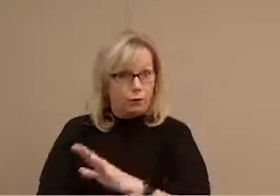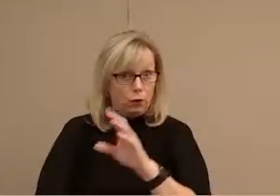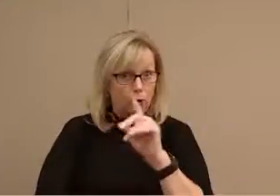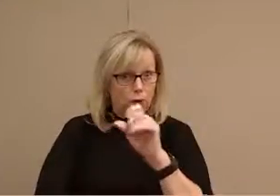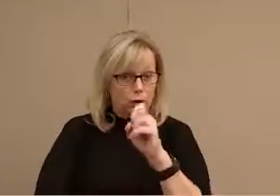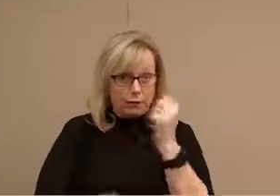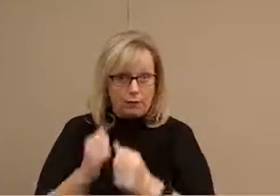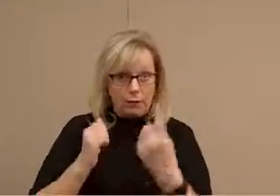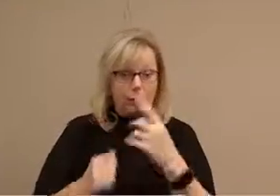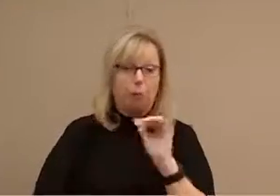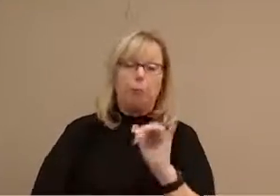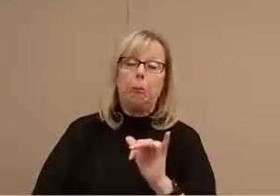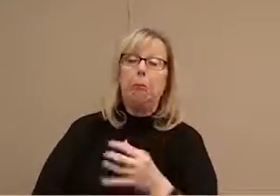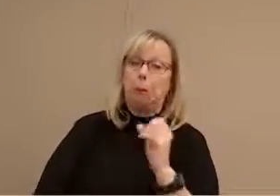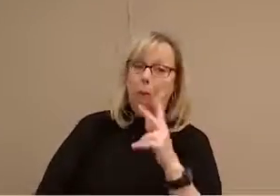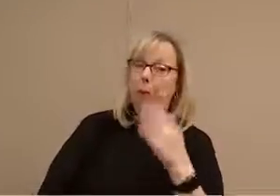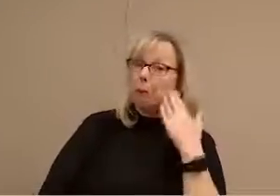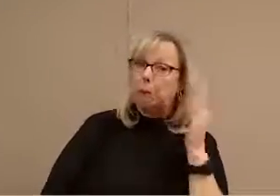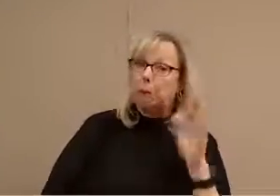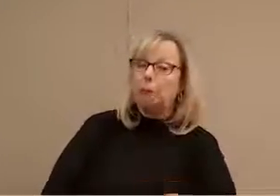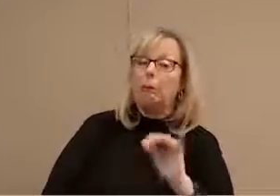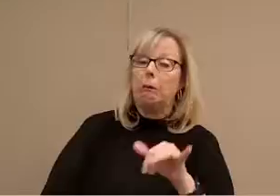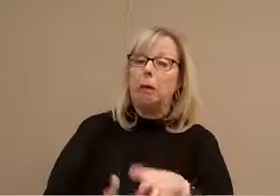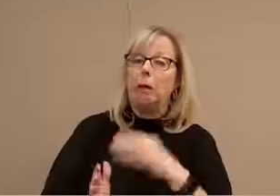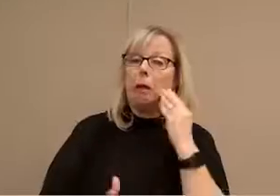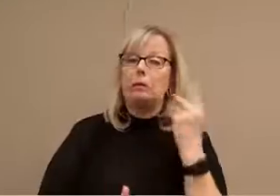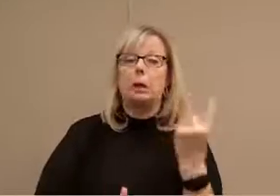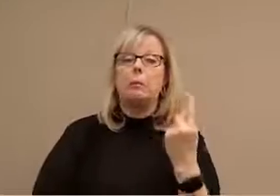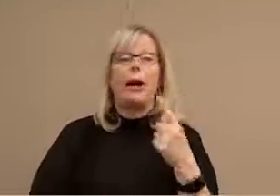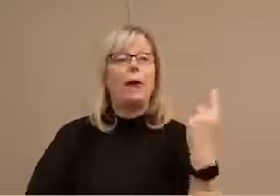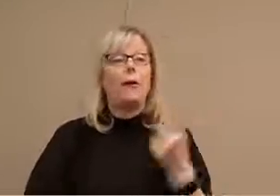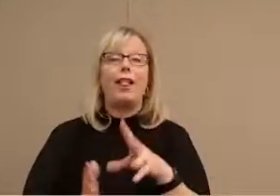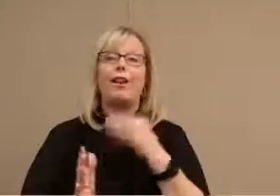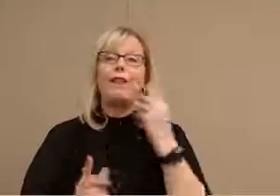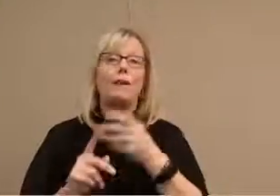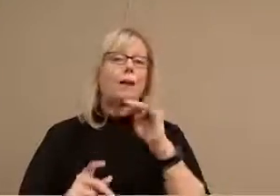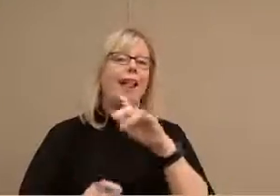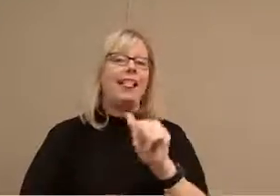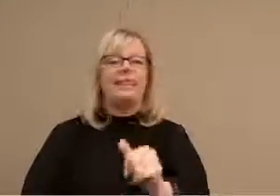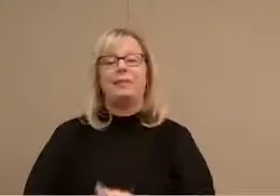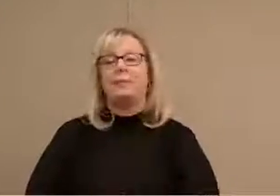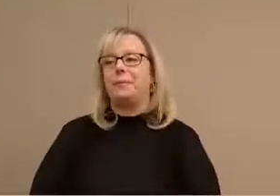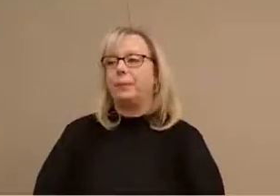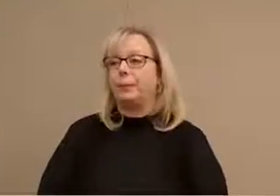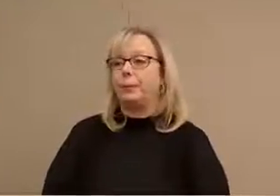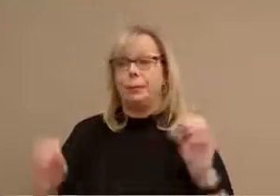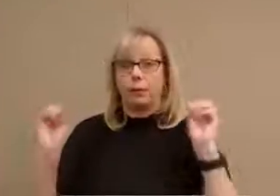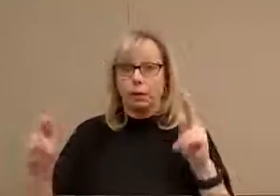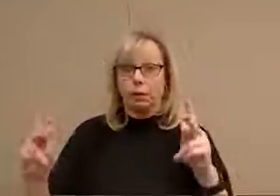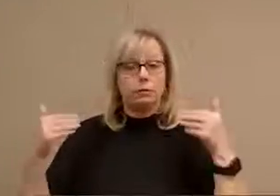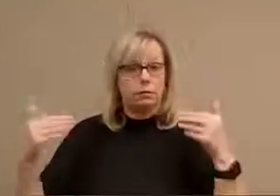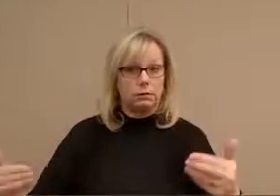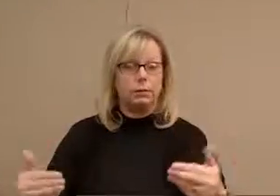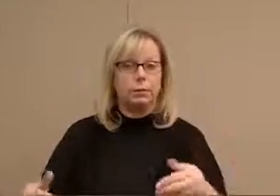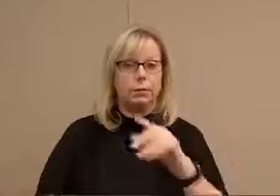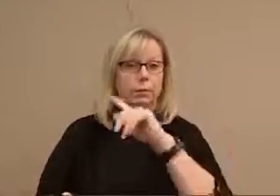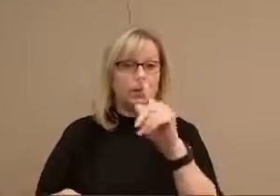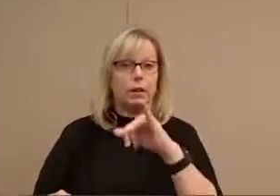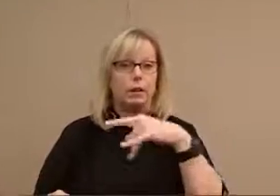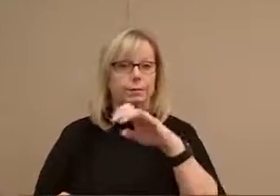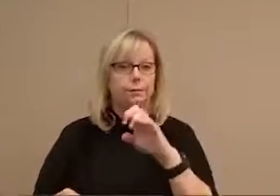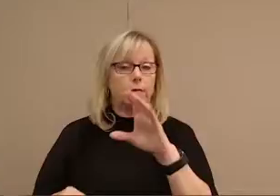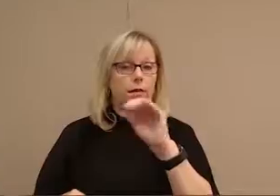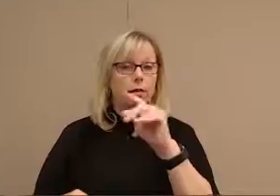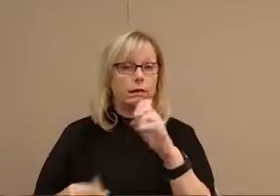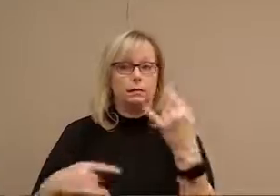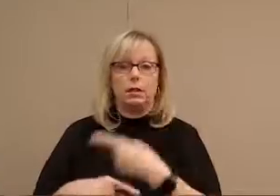everybody. Yes. Okay, well, I didn't know that. Always learning from Mila at the Health Department. Okay, well, let's take a look at the zip codes for